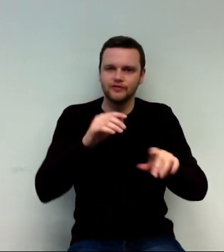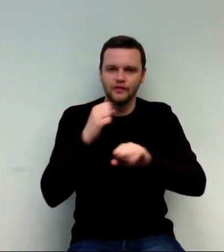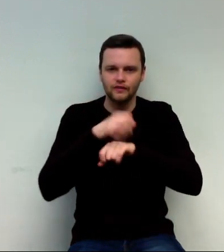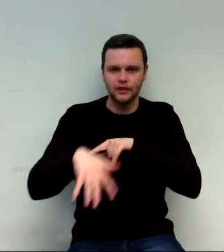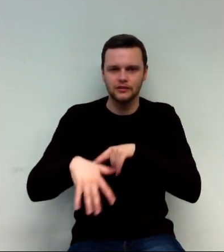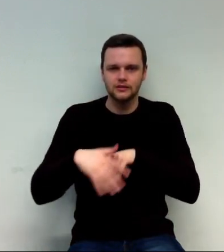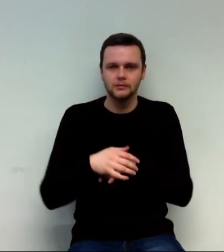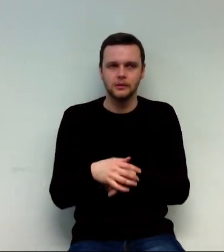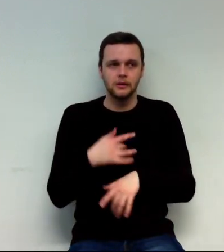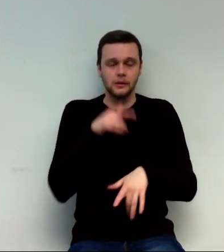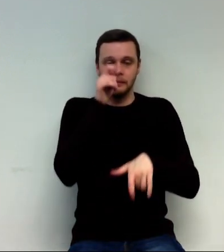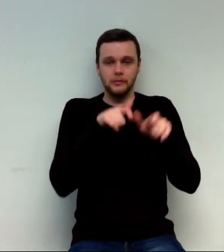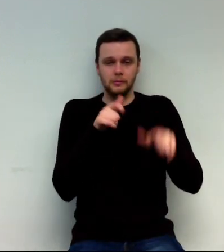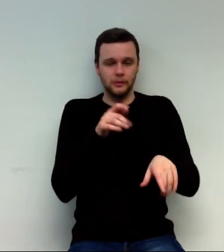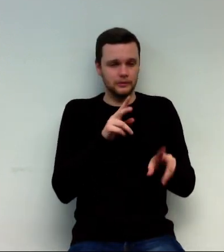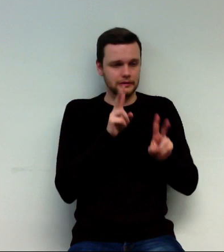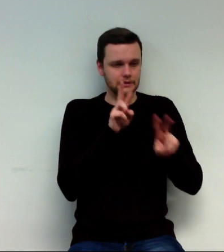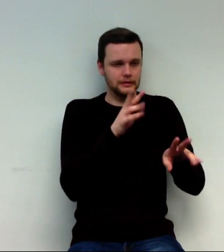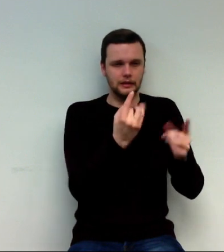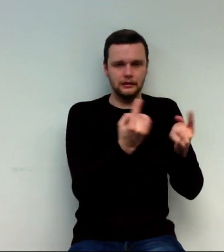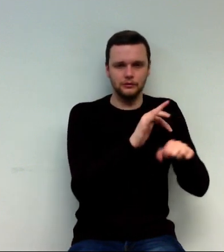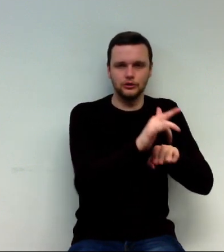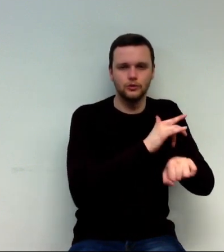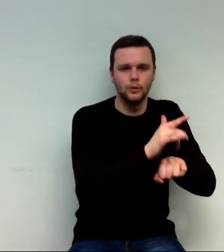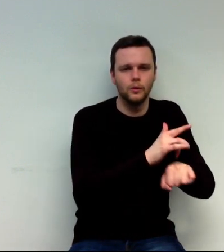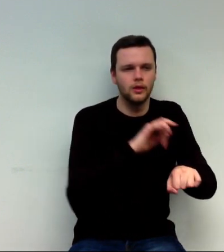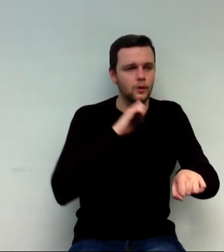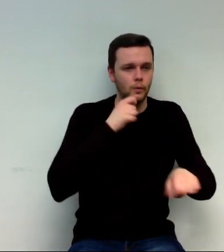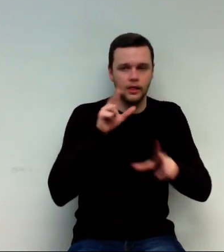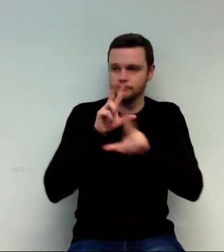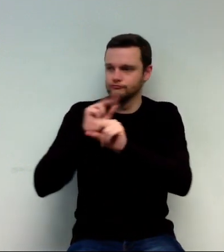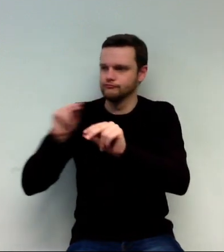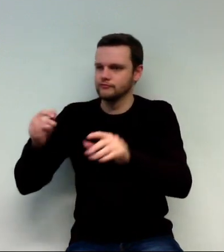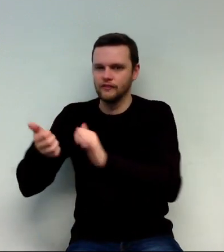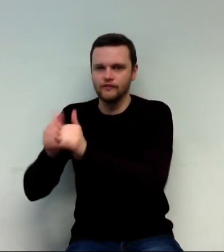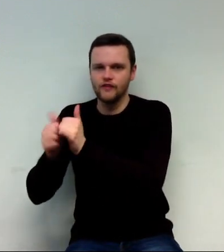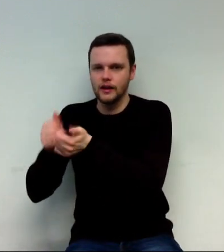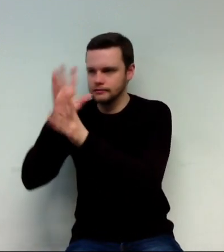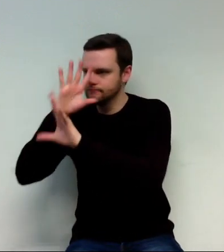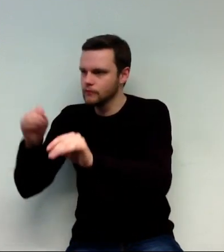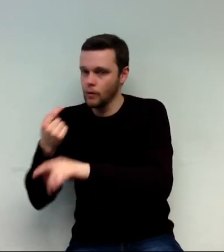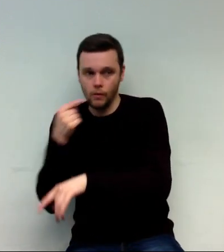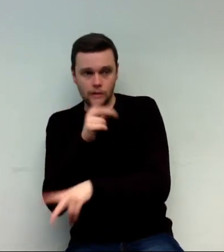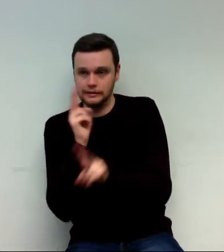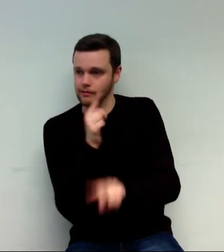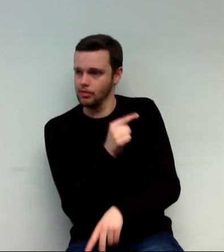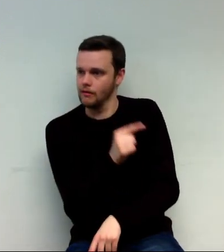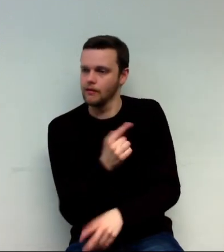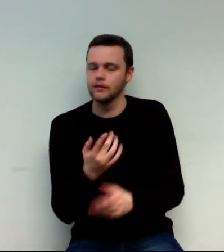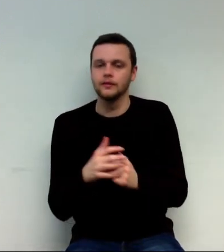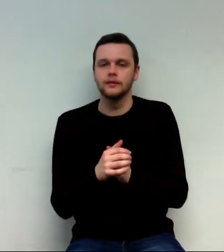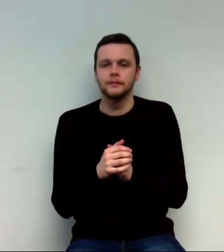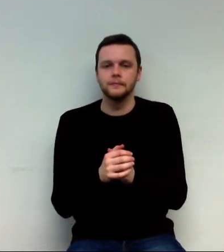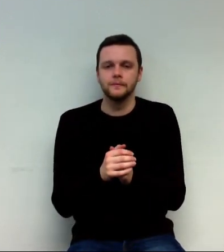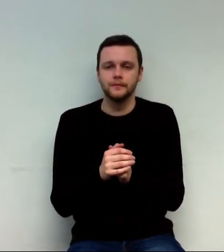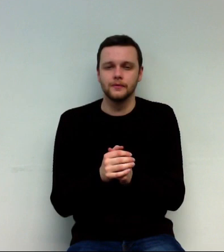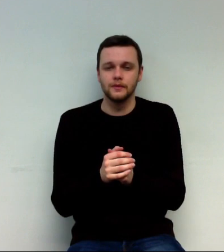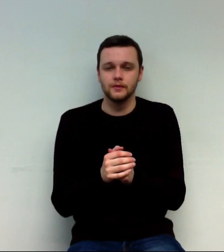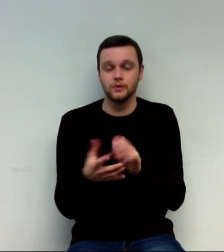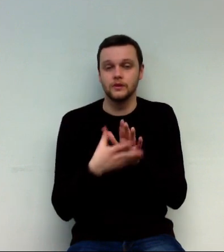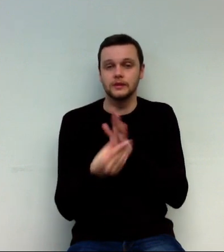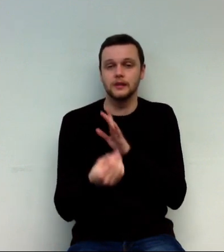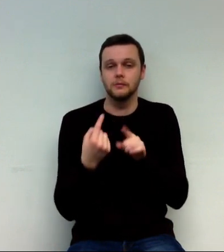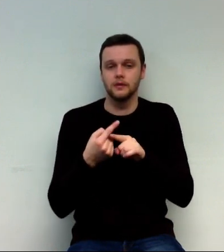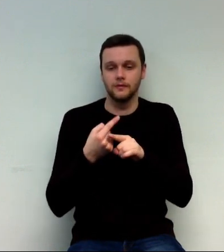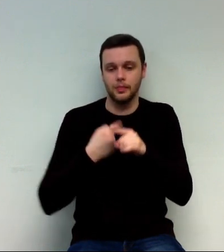So people will see things, they will tell people about it, and the prime example, I think, from last year's Fringe would be, again,